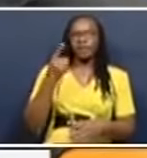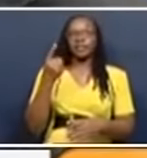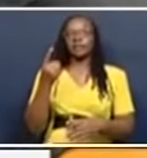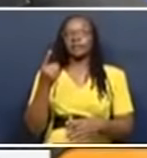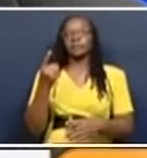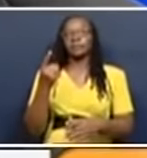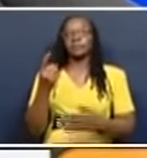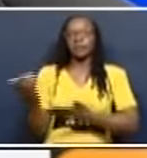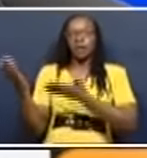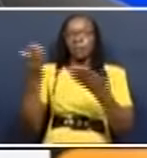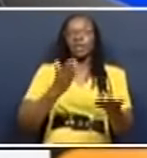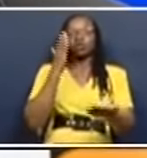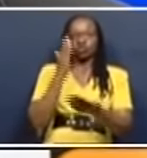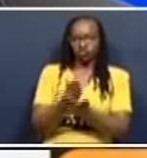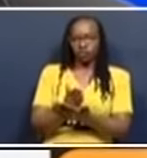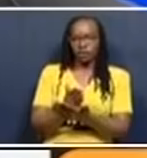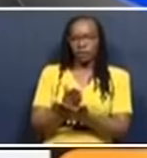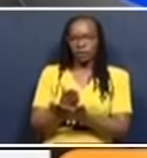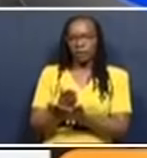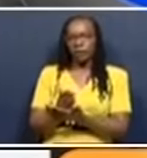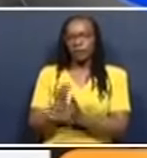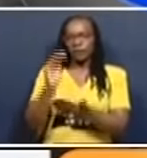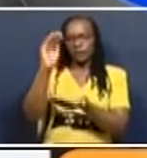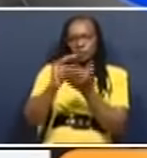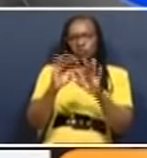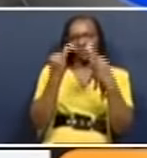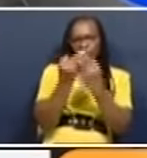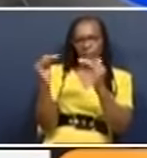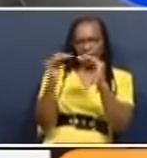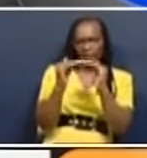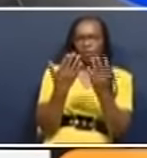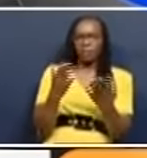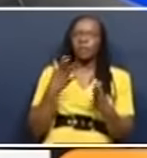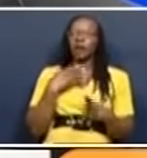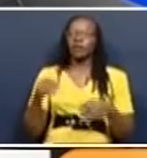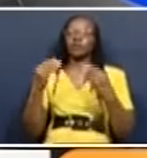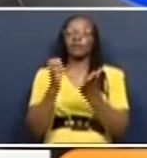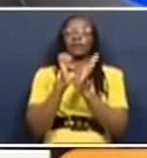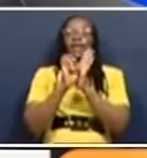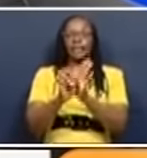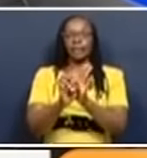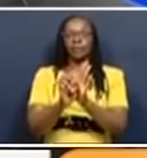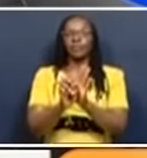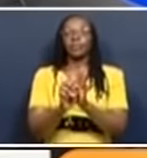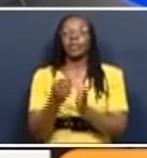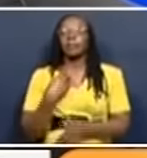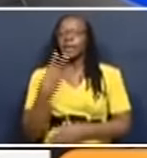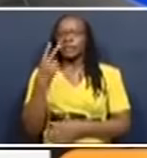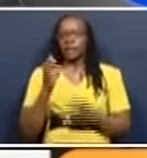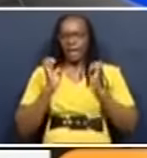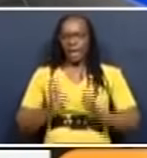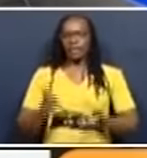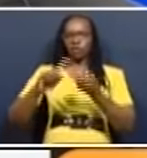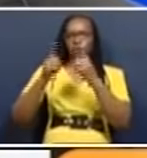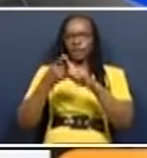and bring it at even a family level. If you allow me perhaps to give an example of the ethical standards that I've seen in other countries. I